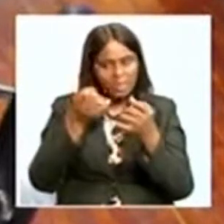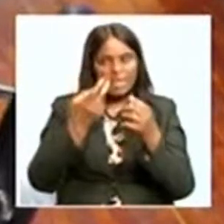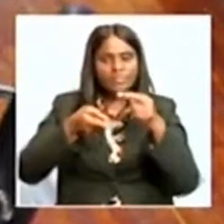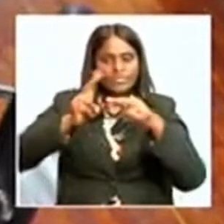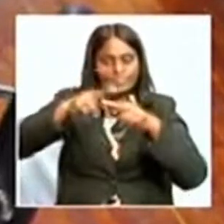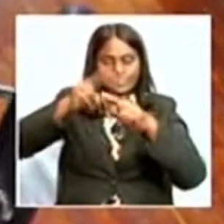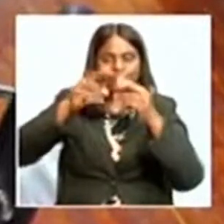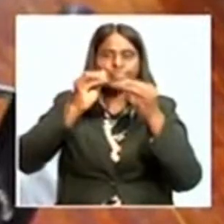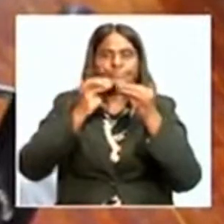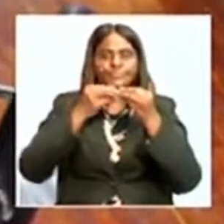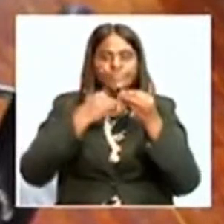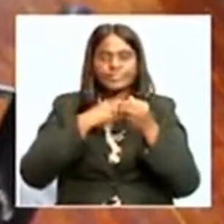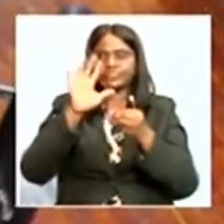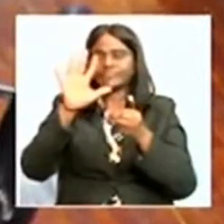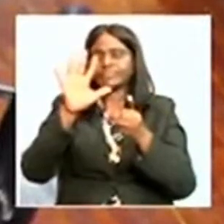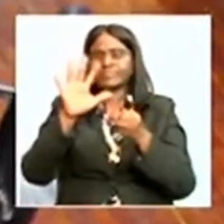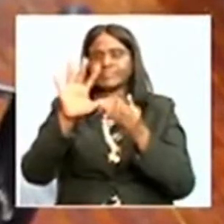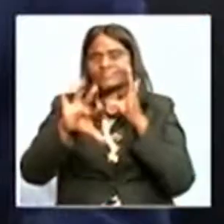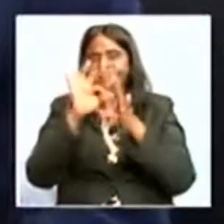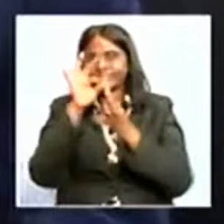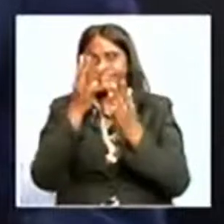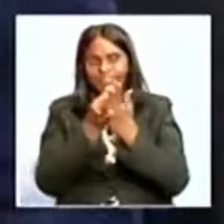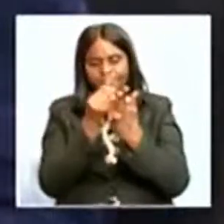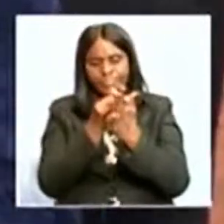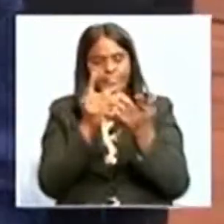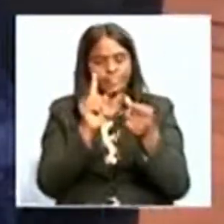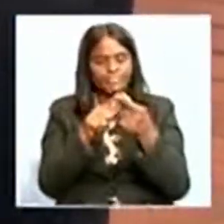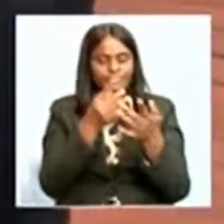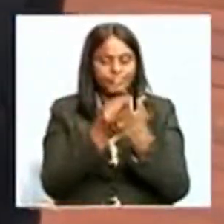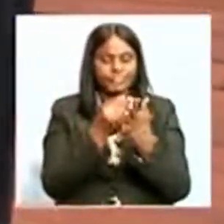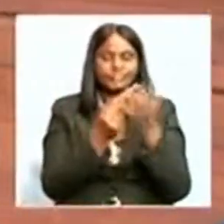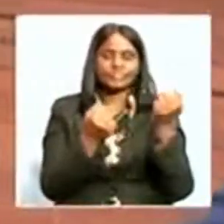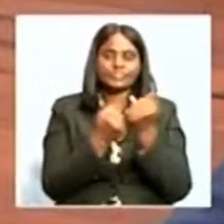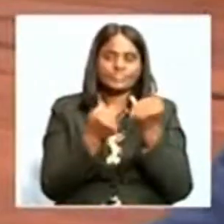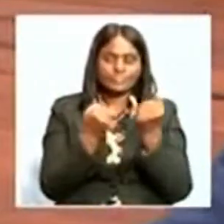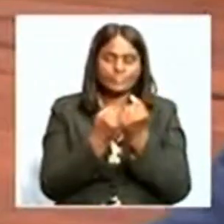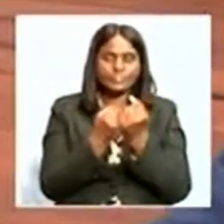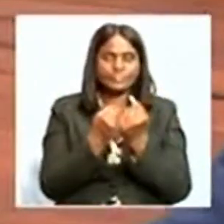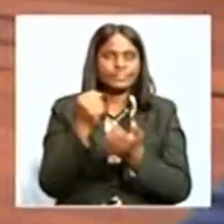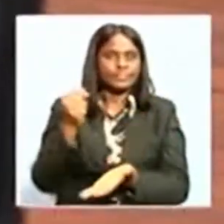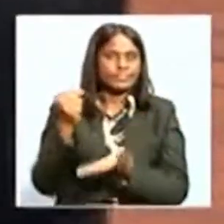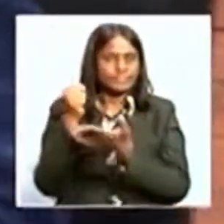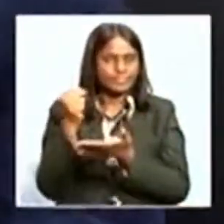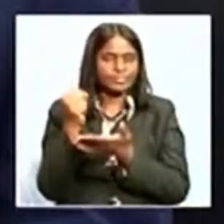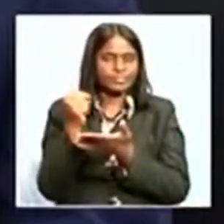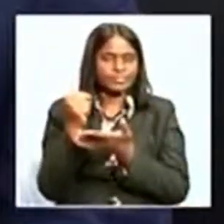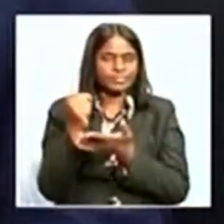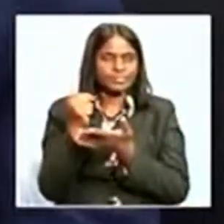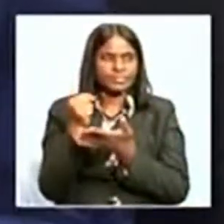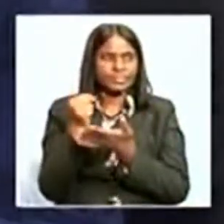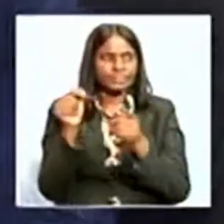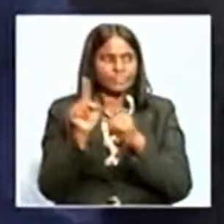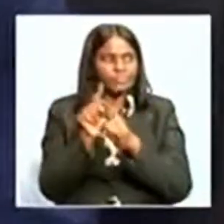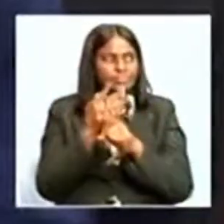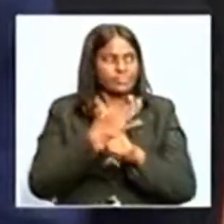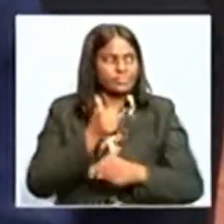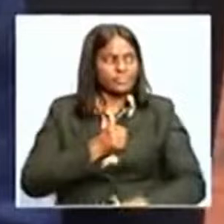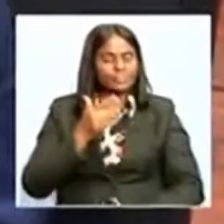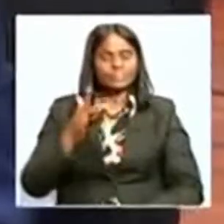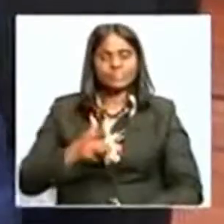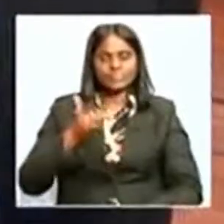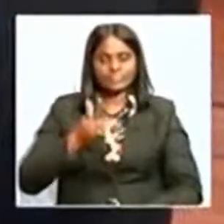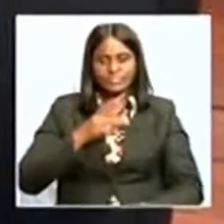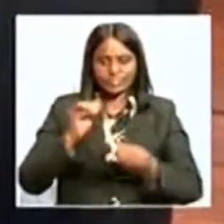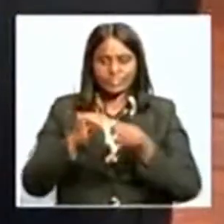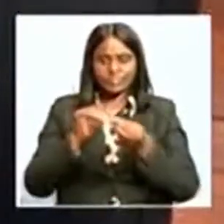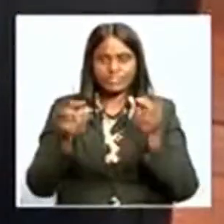increase, to find money to finance the budget, and I feel when